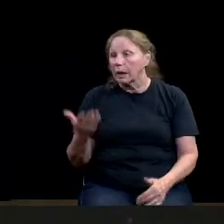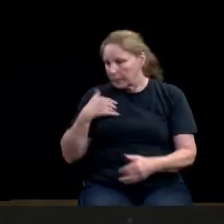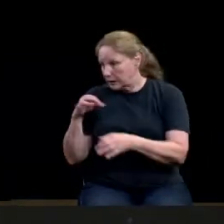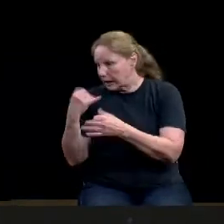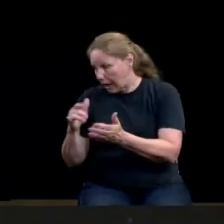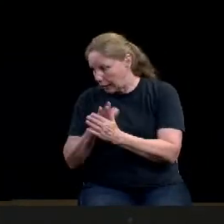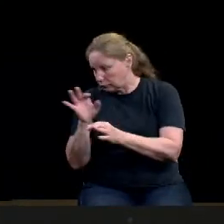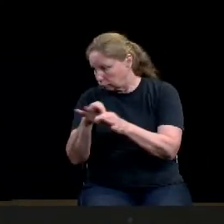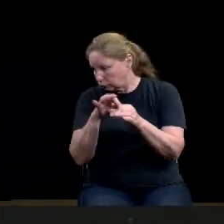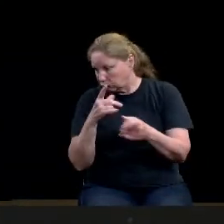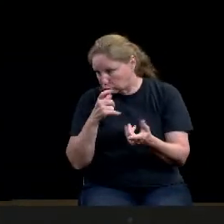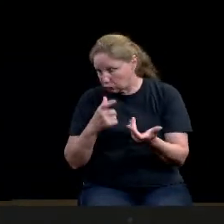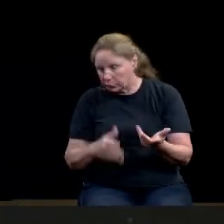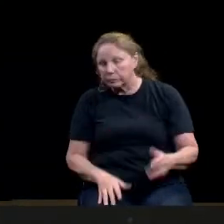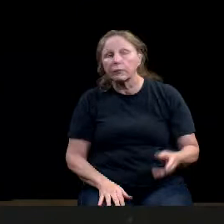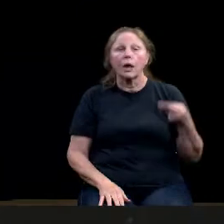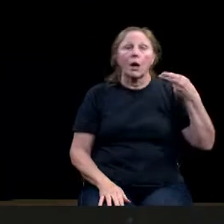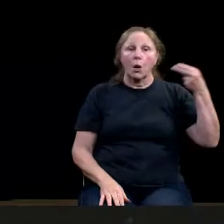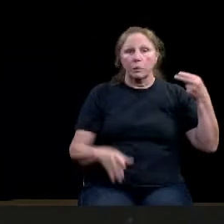Oh, my gosh.